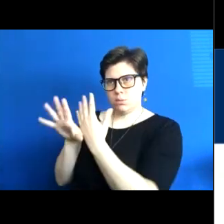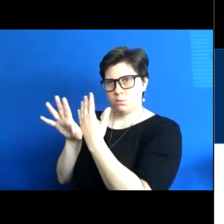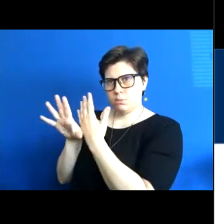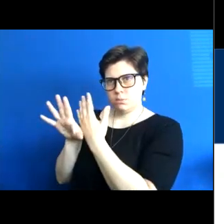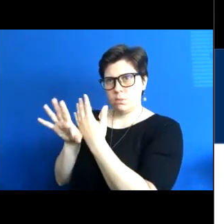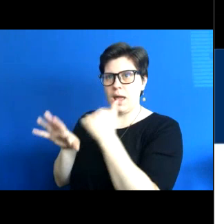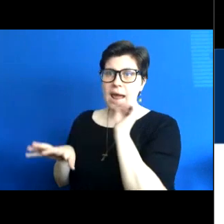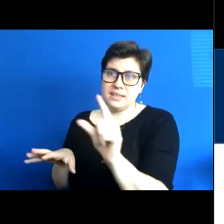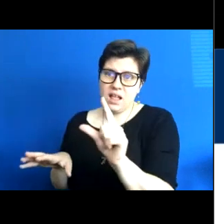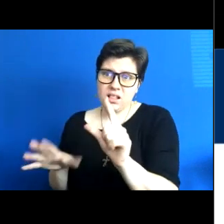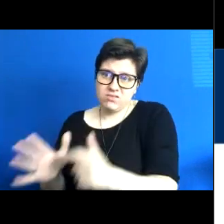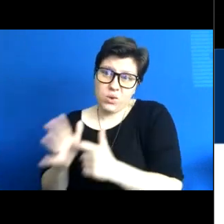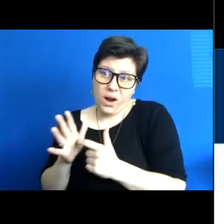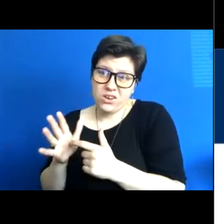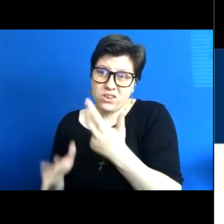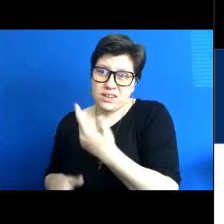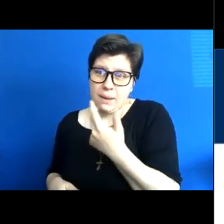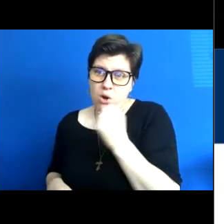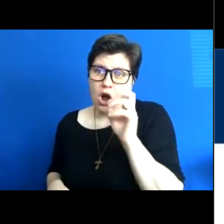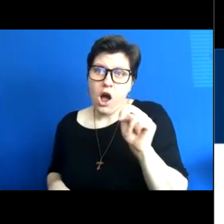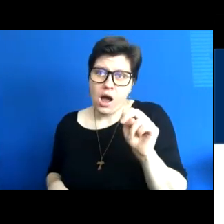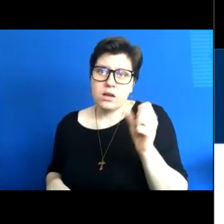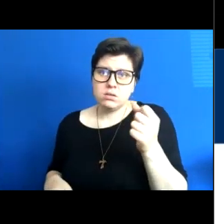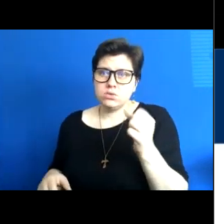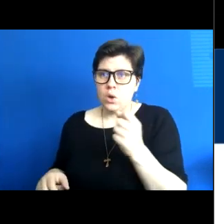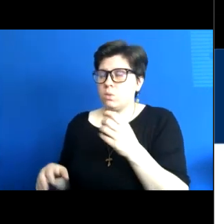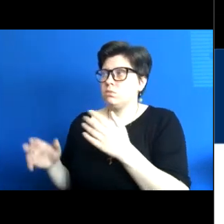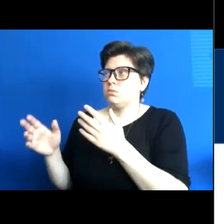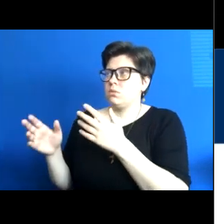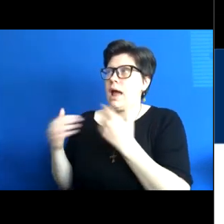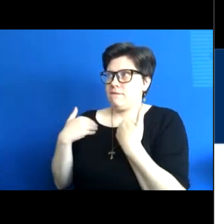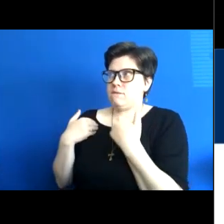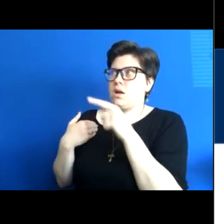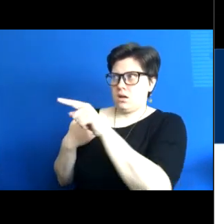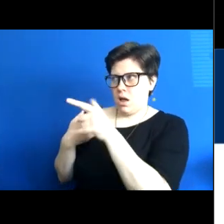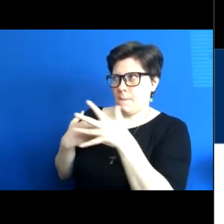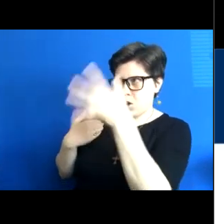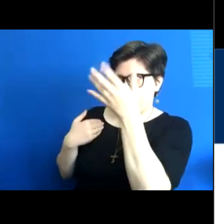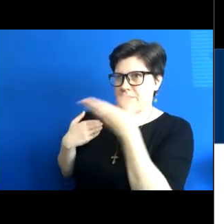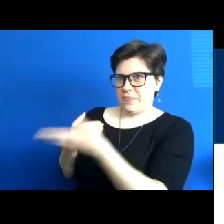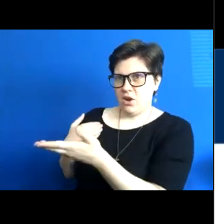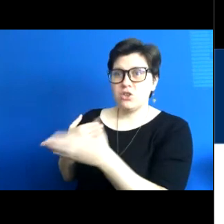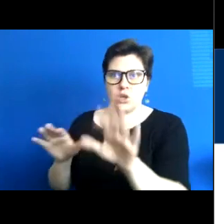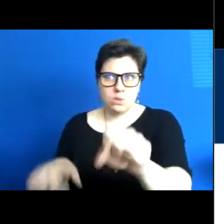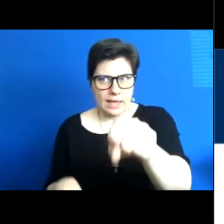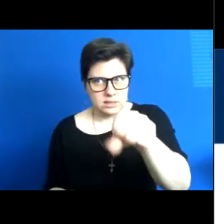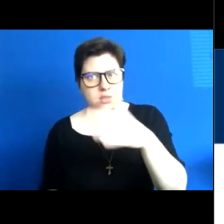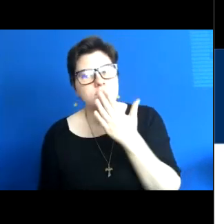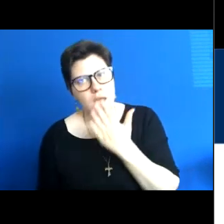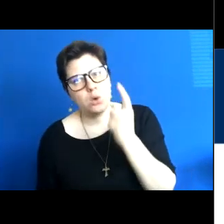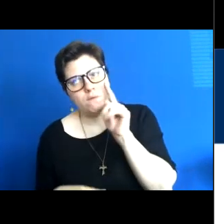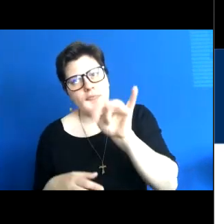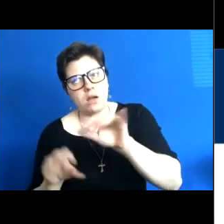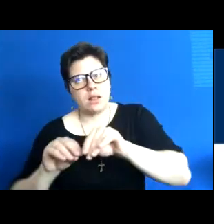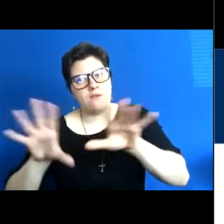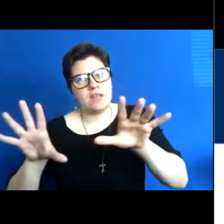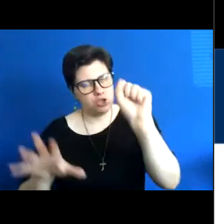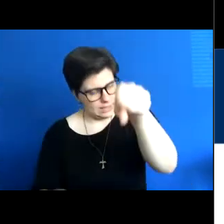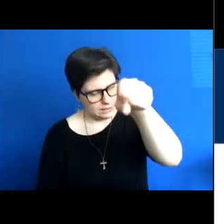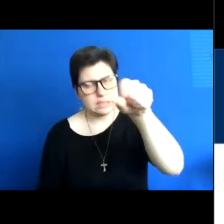the camera must be on as well, of course. So thank you for allowing us to clarify when we meet